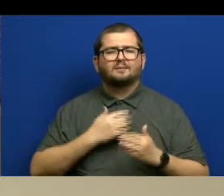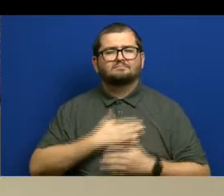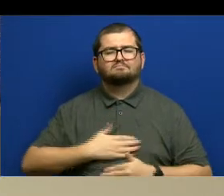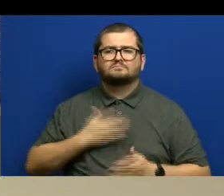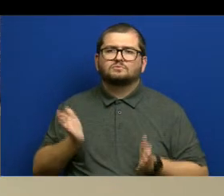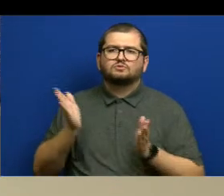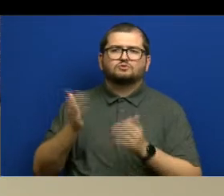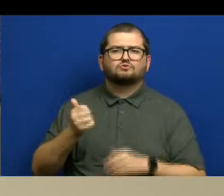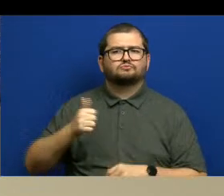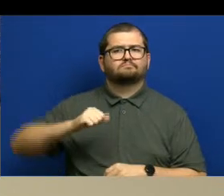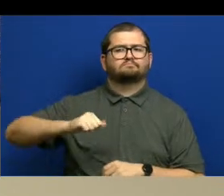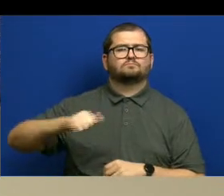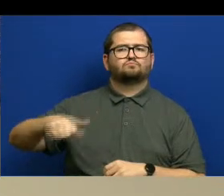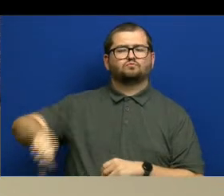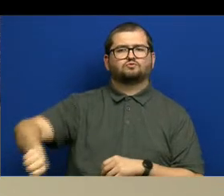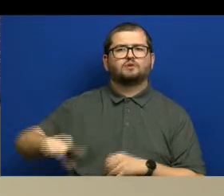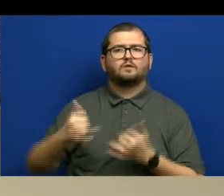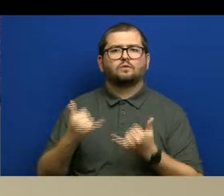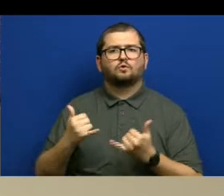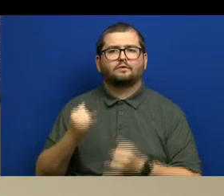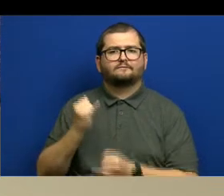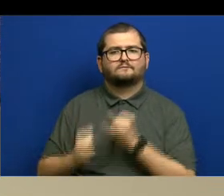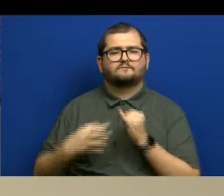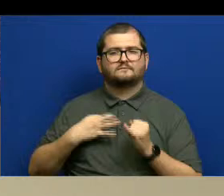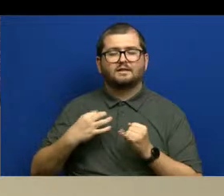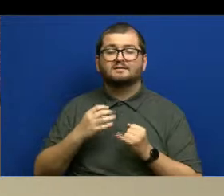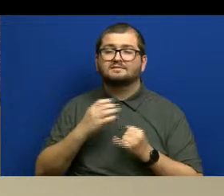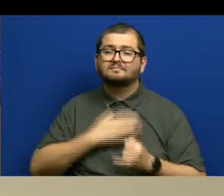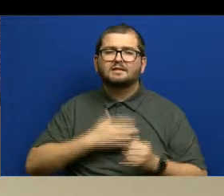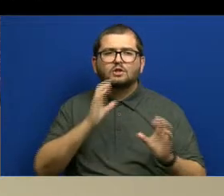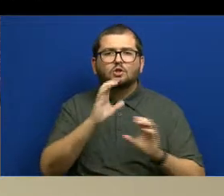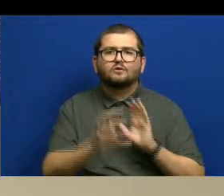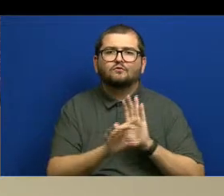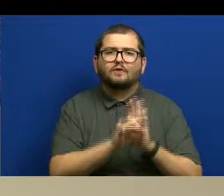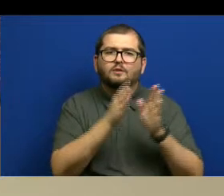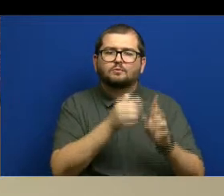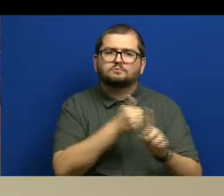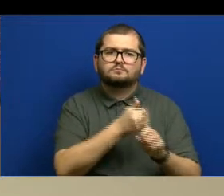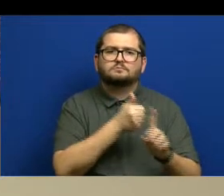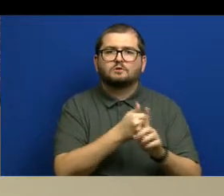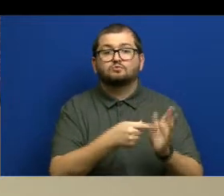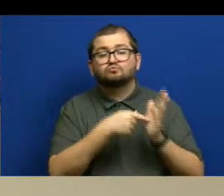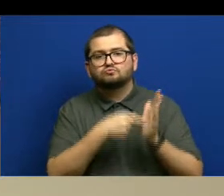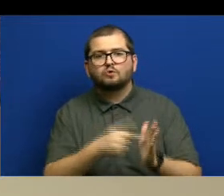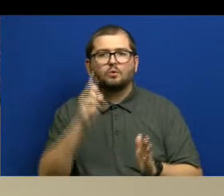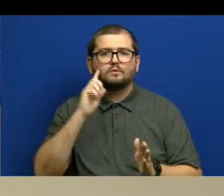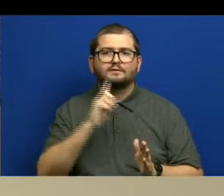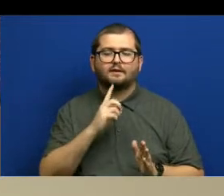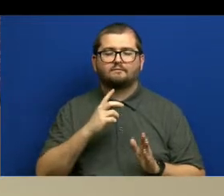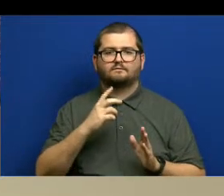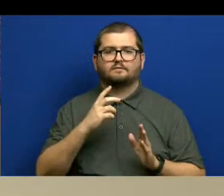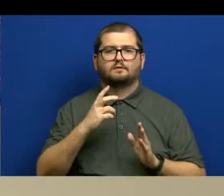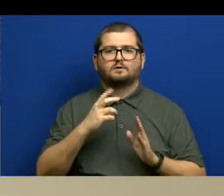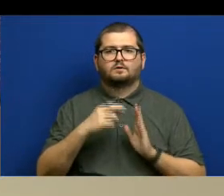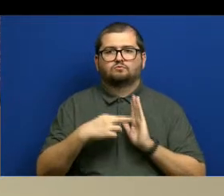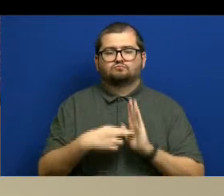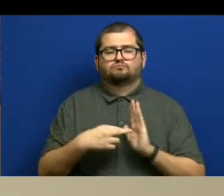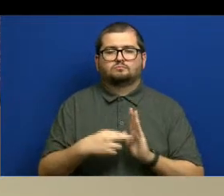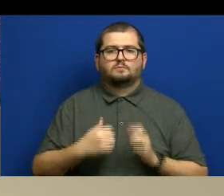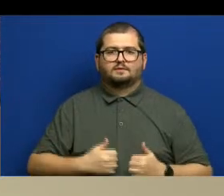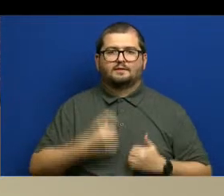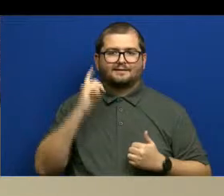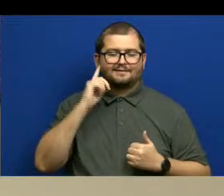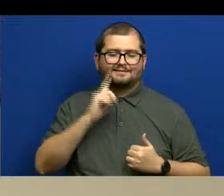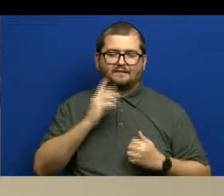initiate a more comprehensive search for candidates who genuinely embody the qualifications and reflect the needs and values of the communities ACDHH